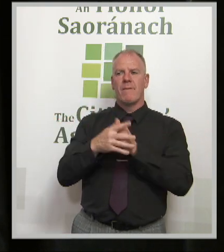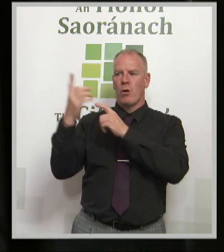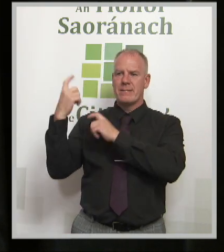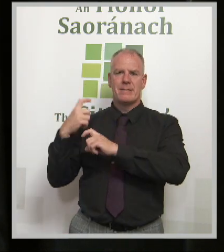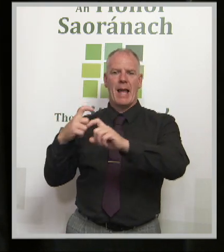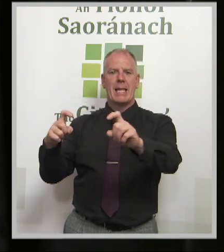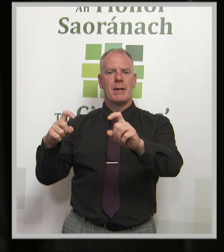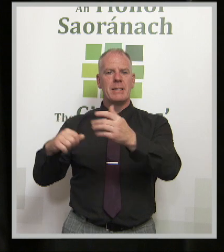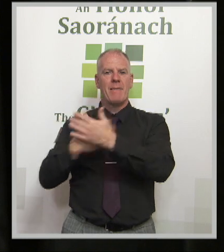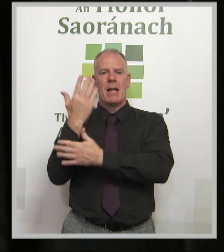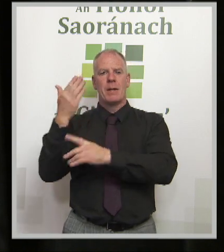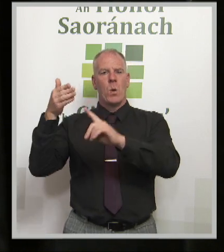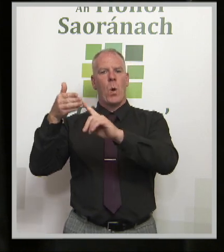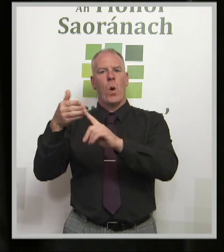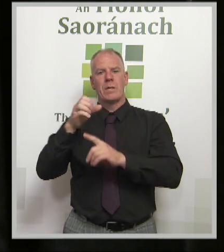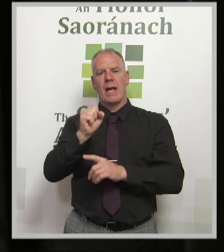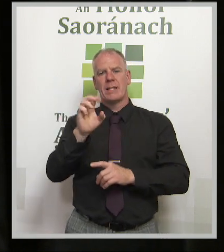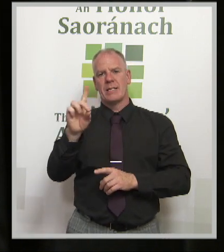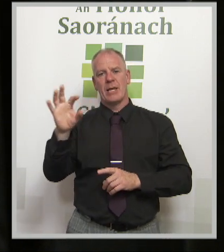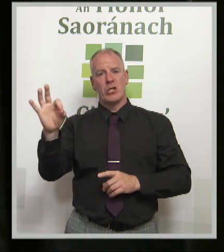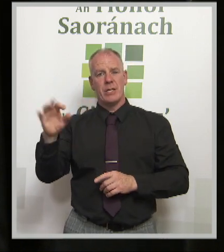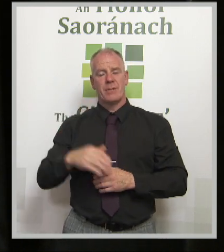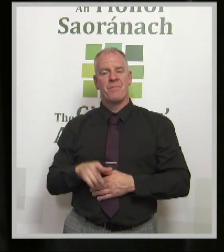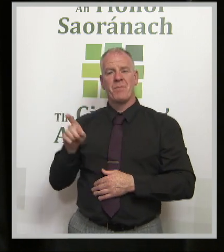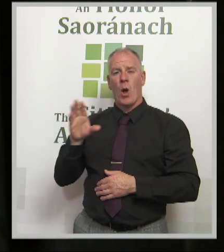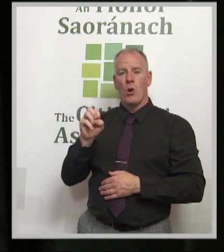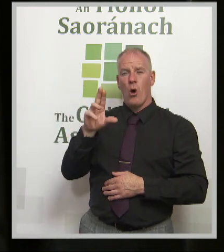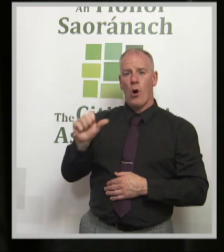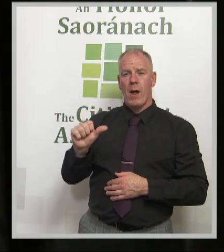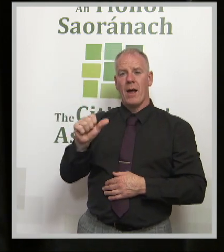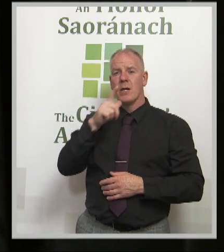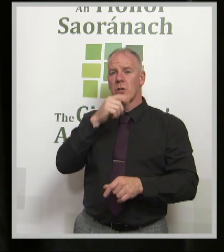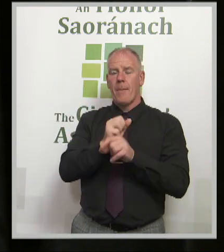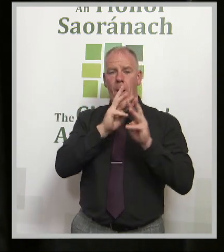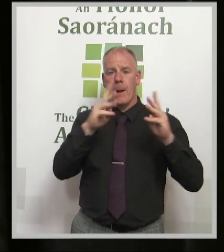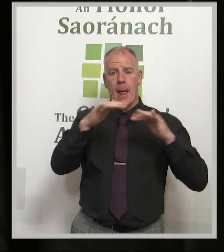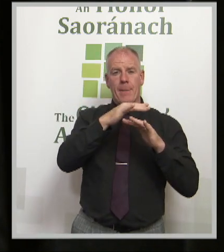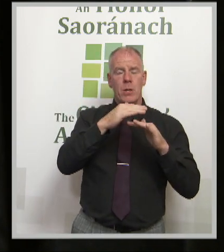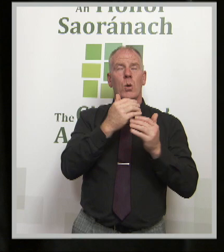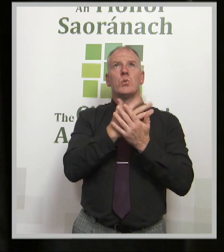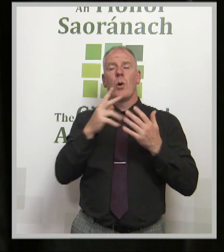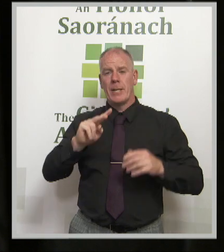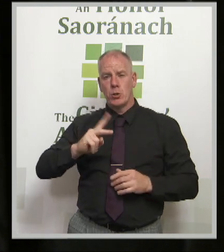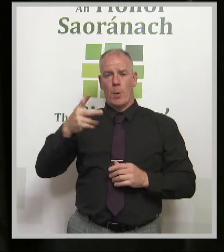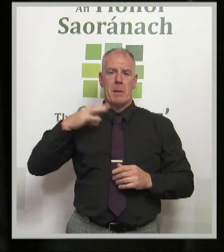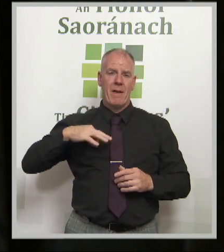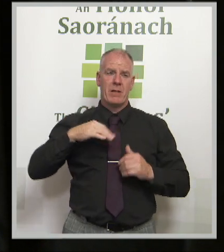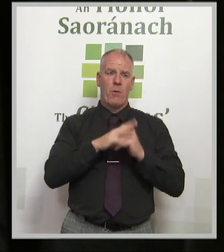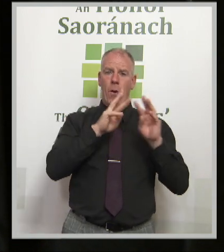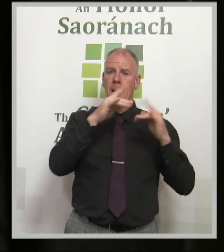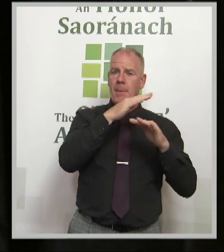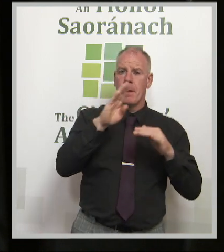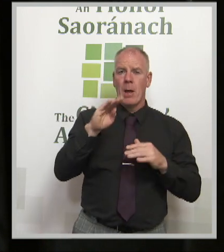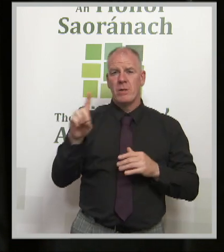development goals. We heard from Laura in relation to climate. There's so many win-wins on climate and biodiversity. The whole